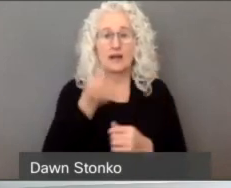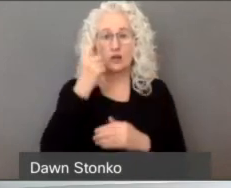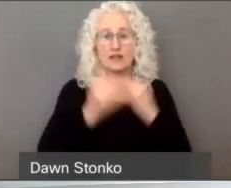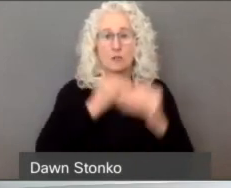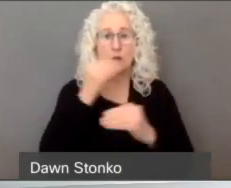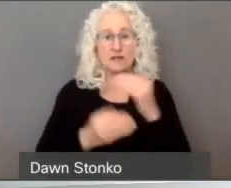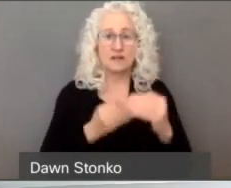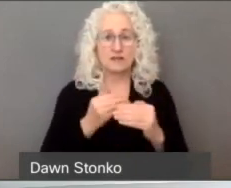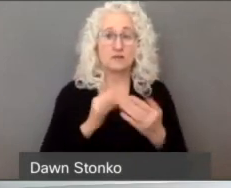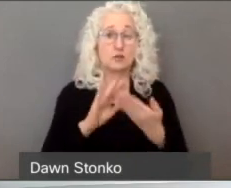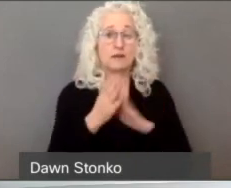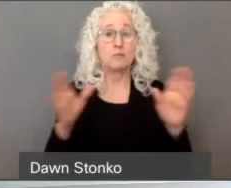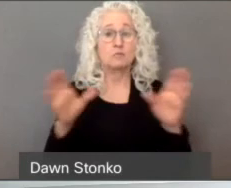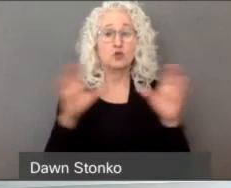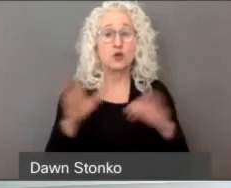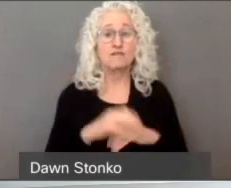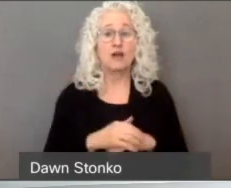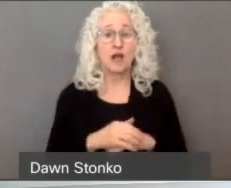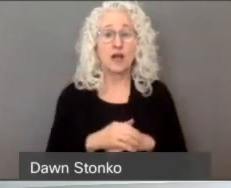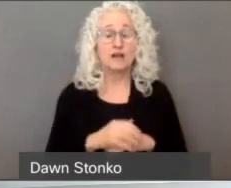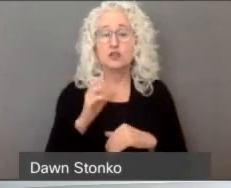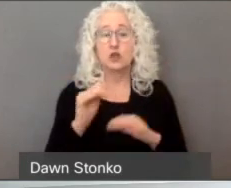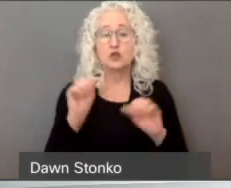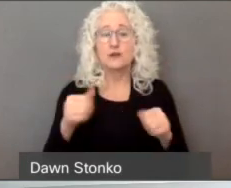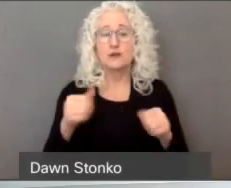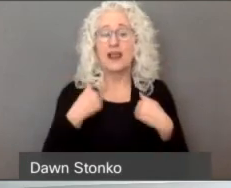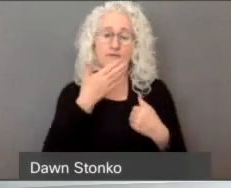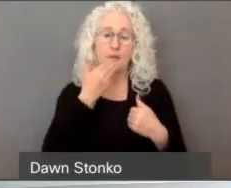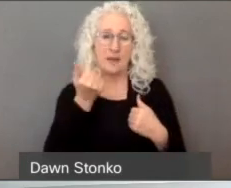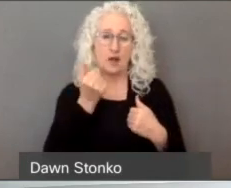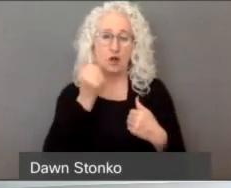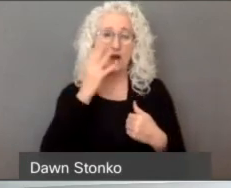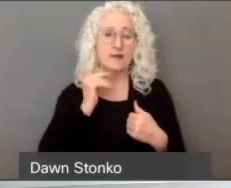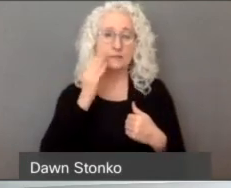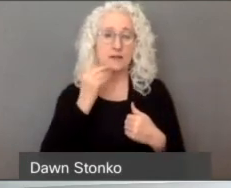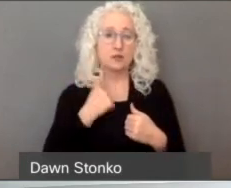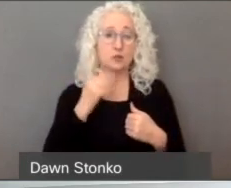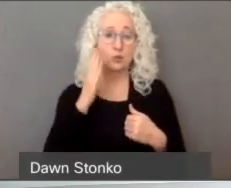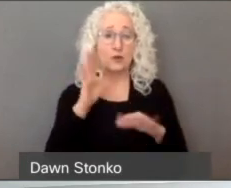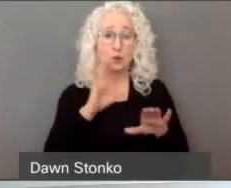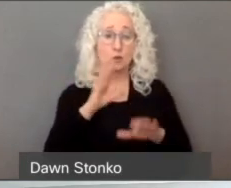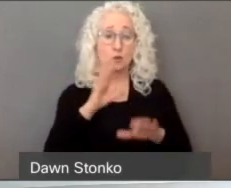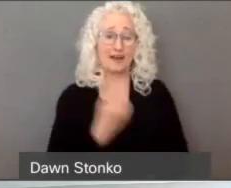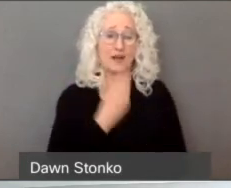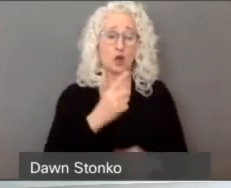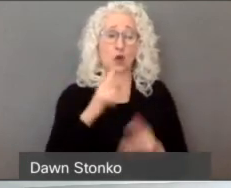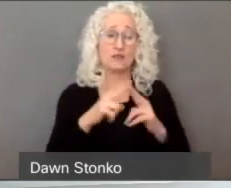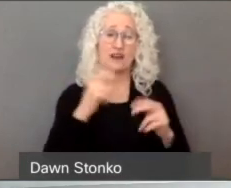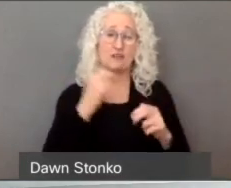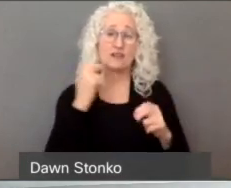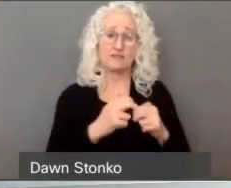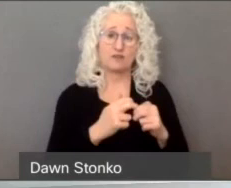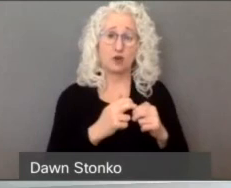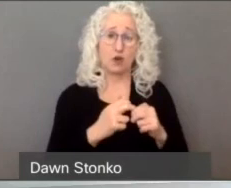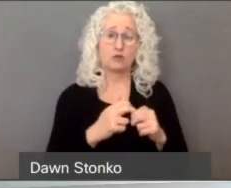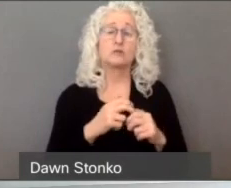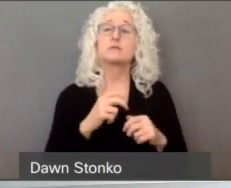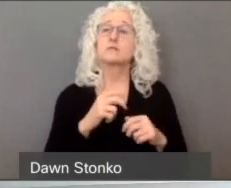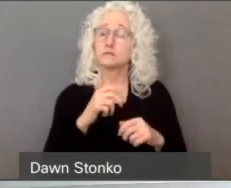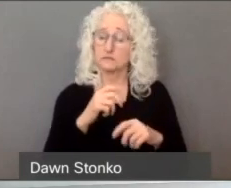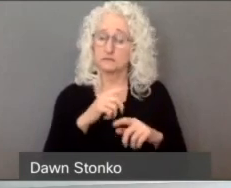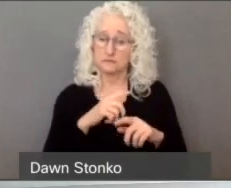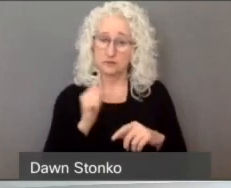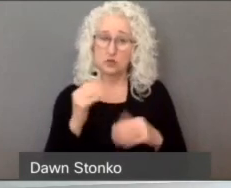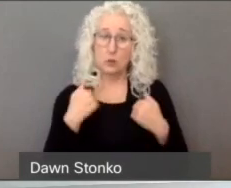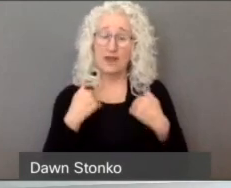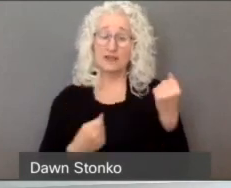get certified, just so you can have a better experience, because we know going the journey alone is very difficult. So if you have a support system to help you, it just makes it so